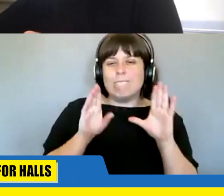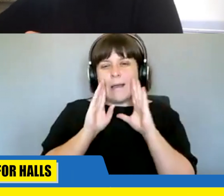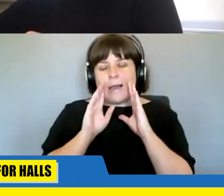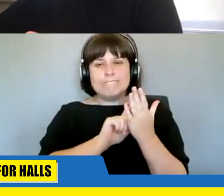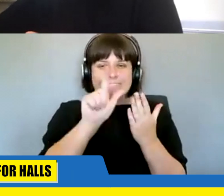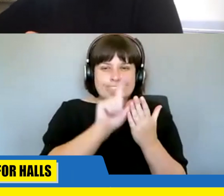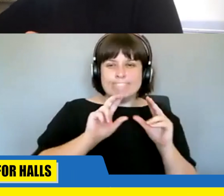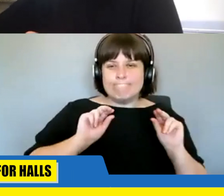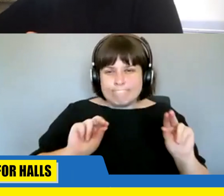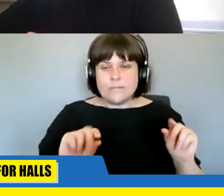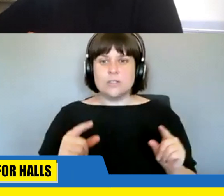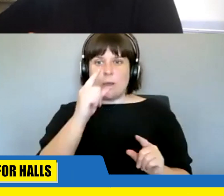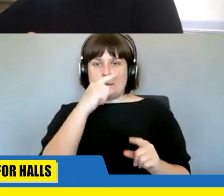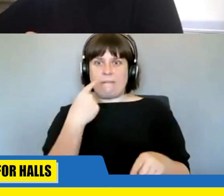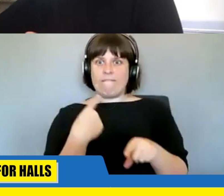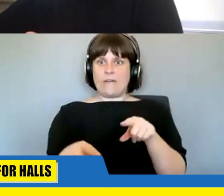a much more reactive.